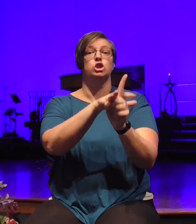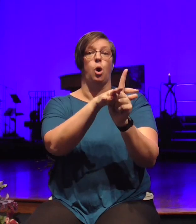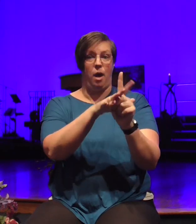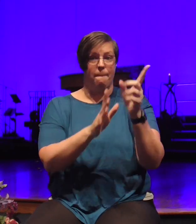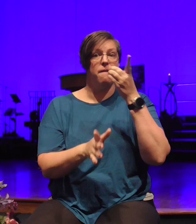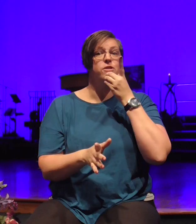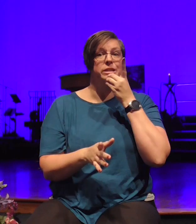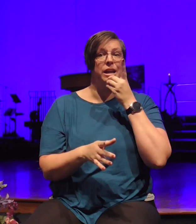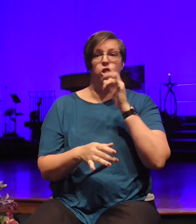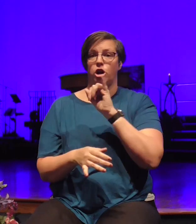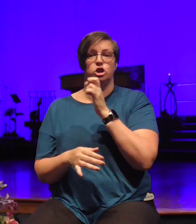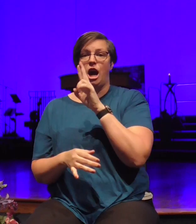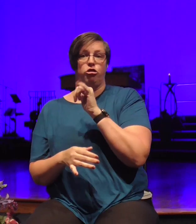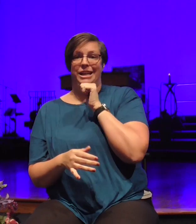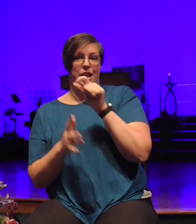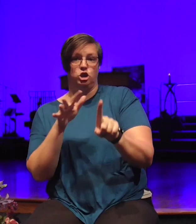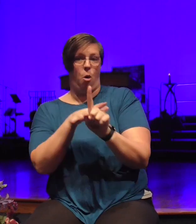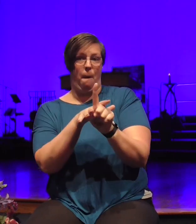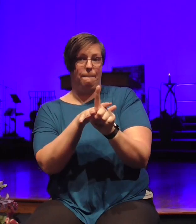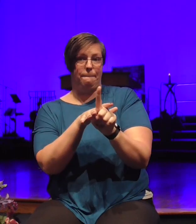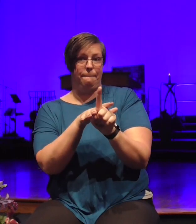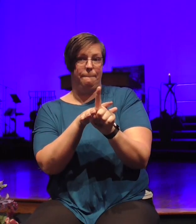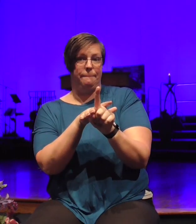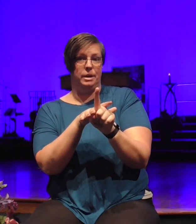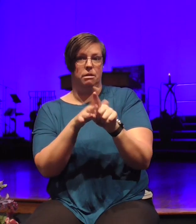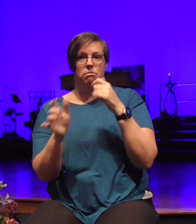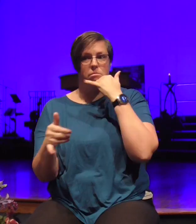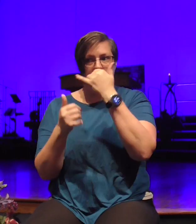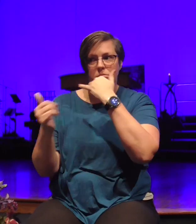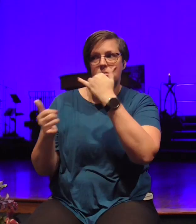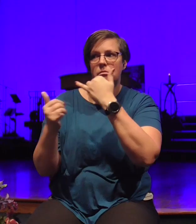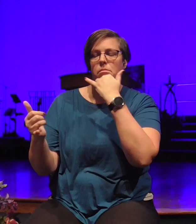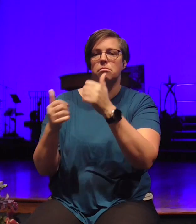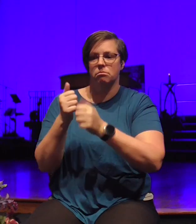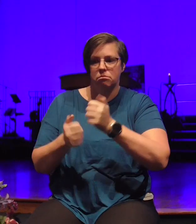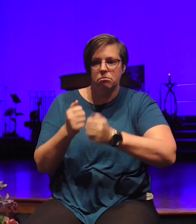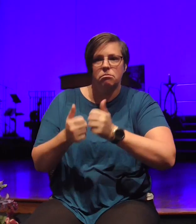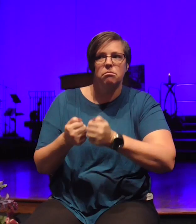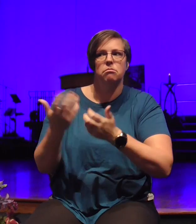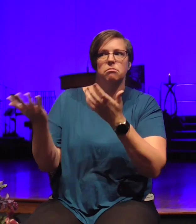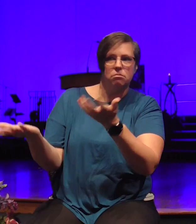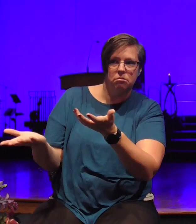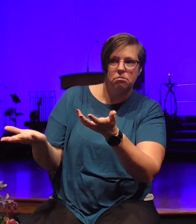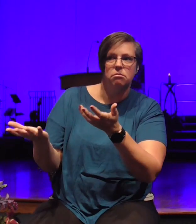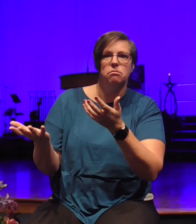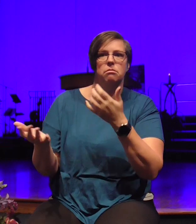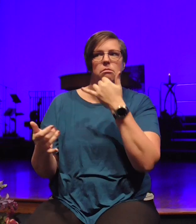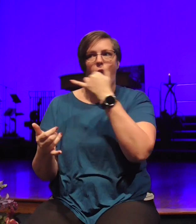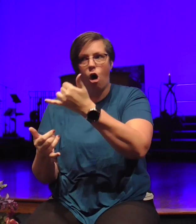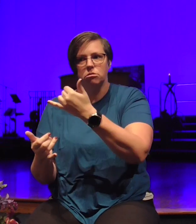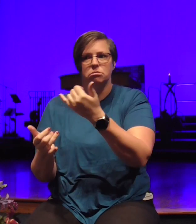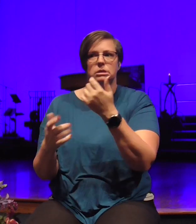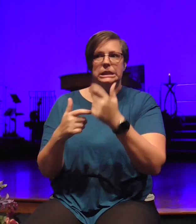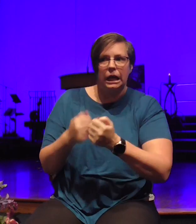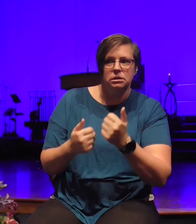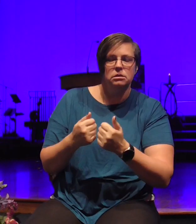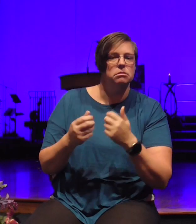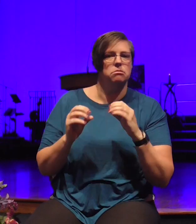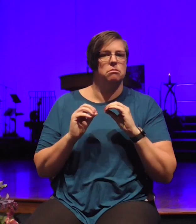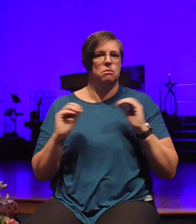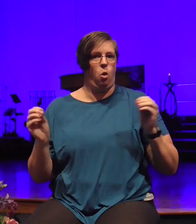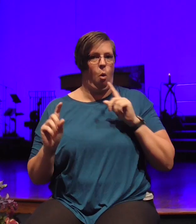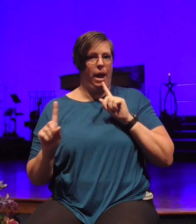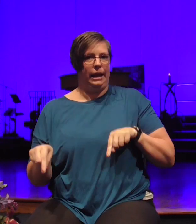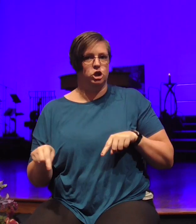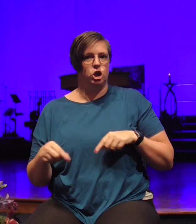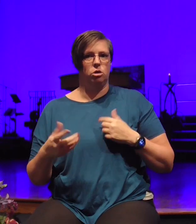Jerry didn't show up. And so we called him, and we texted him, and we called him, and we texted him, and there was no answer. And